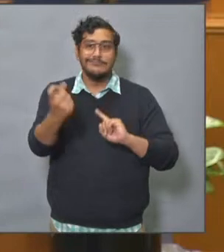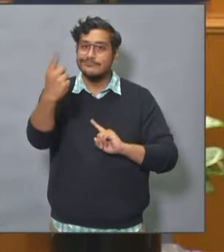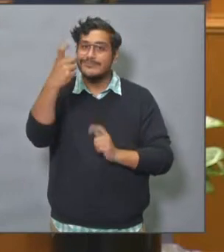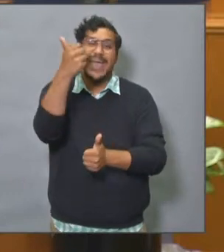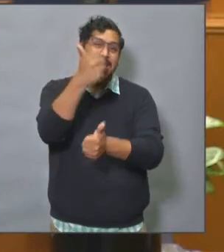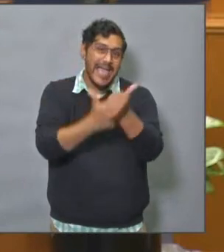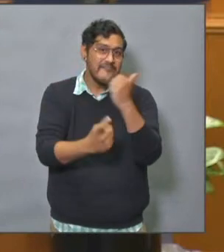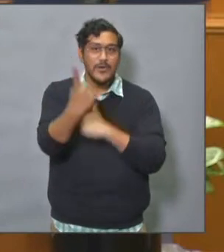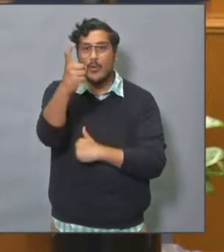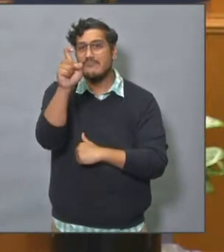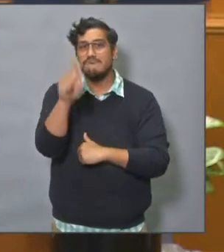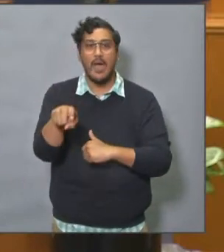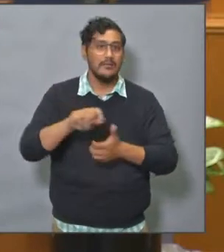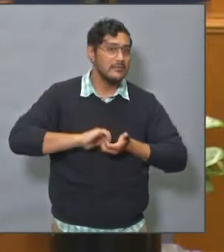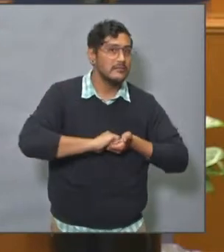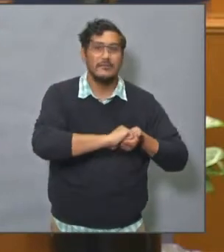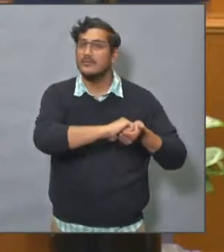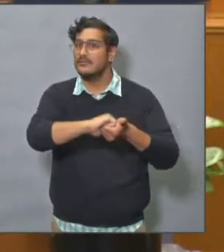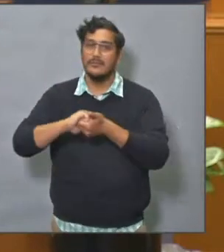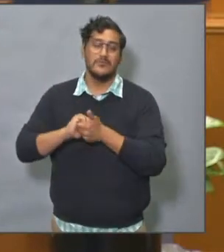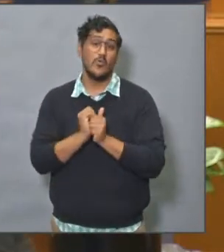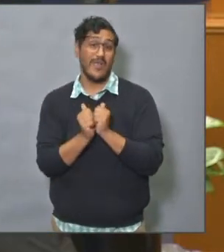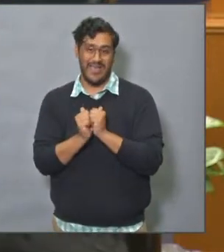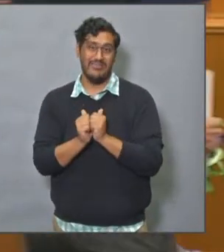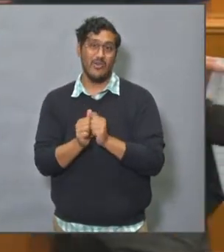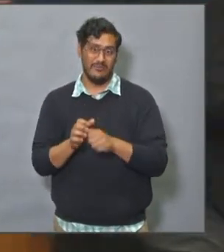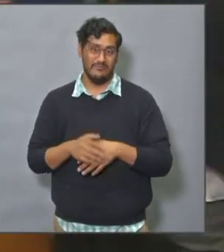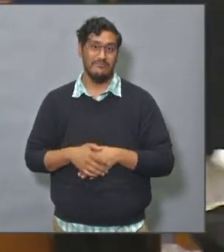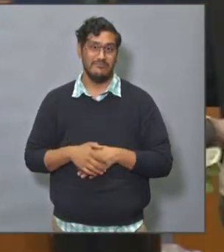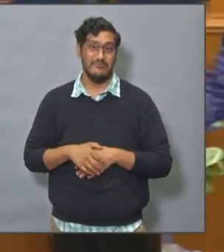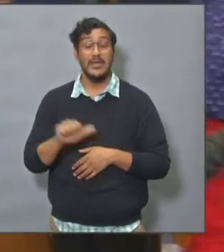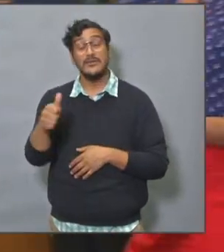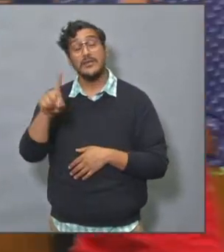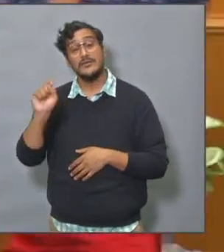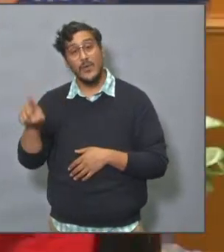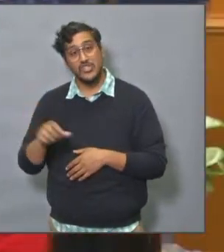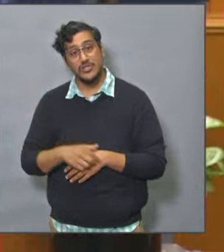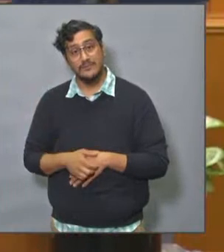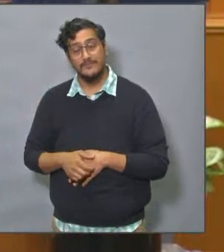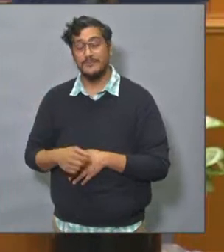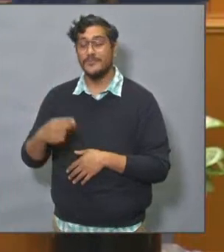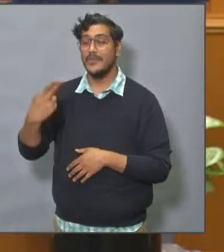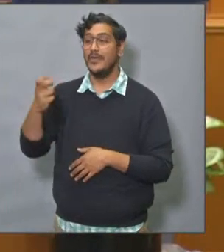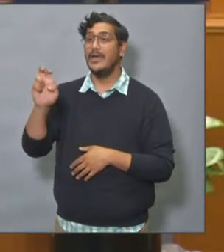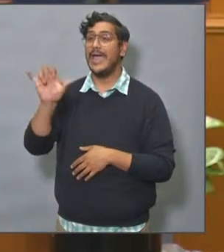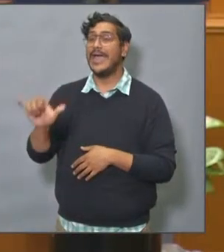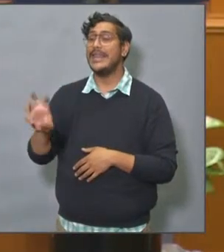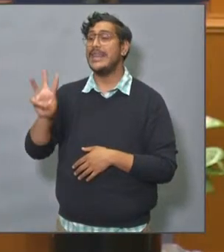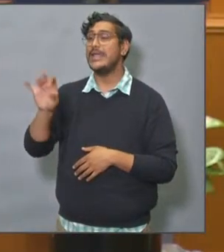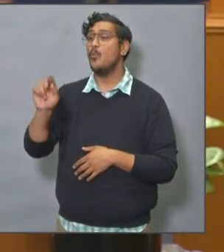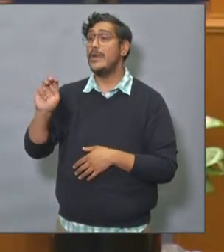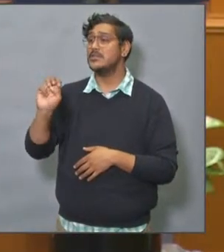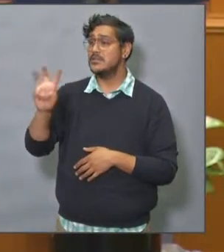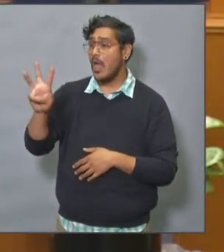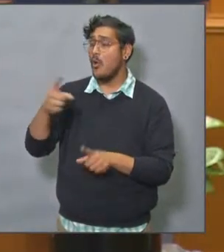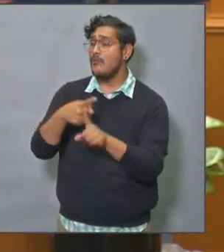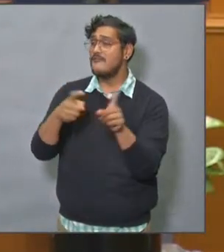part. And we'll take the next question. And that is from Haley Winslow with Fox 11. Your line is